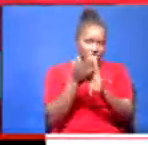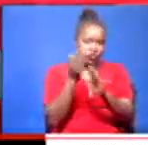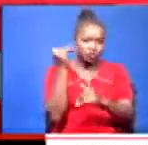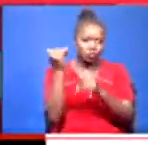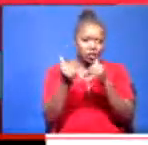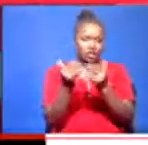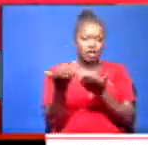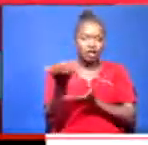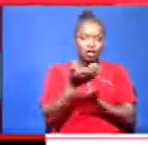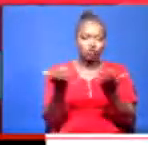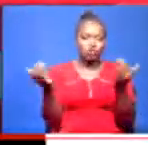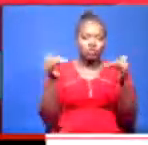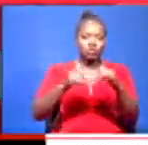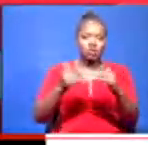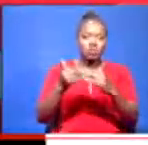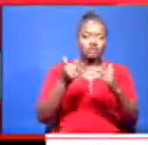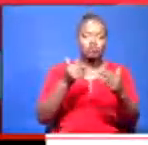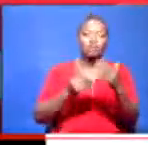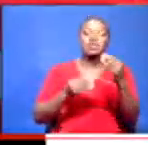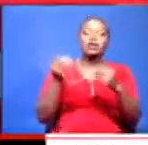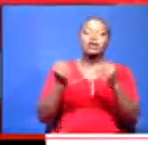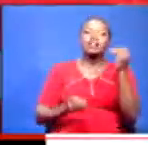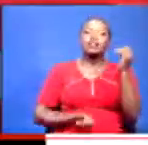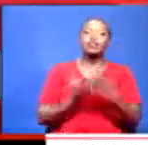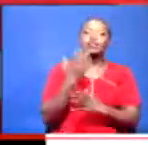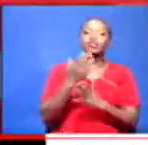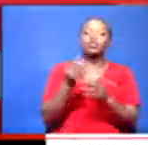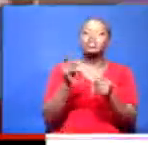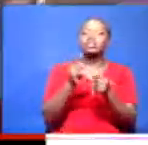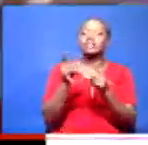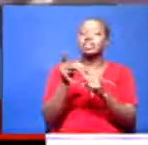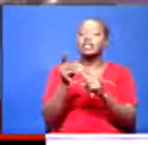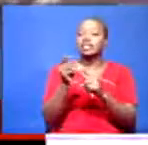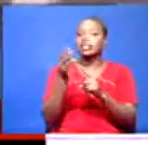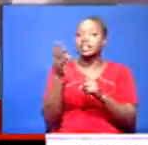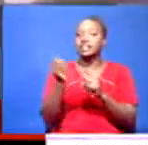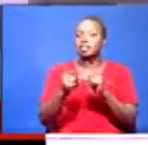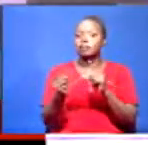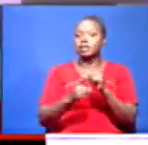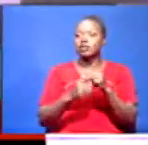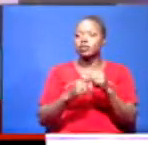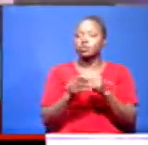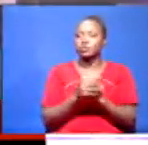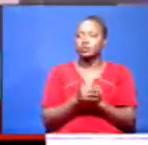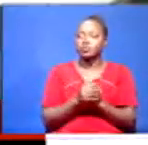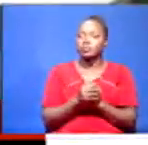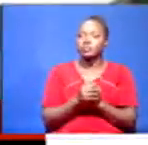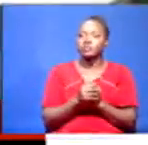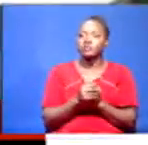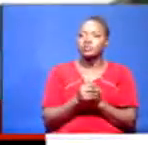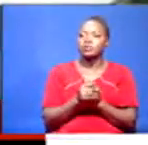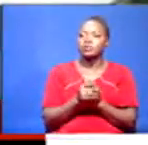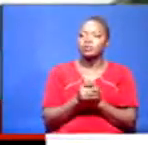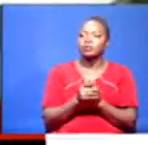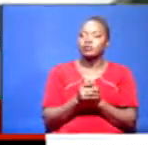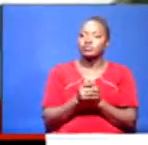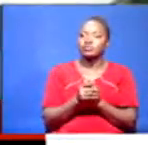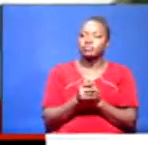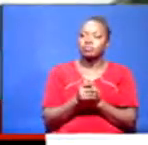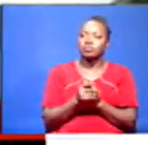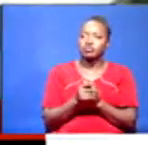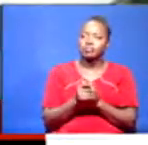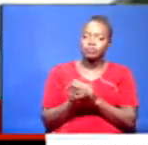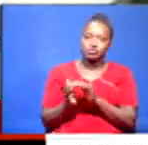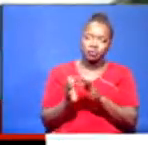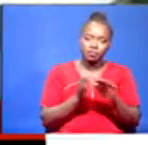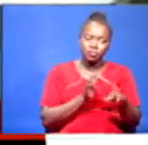forums ahead of its manifesto launch on 30th of June. Kamche Menza for Prime Edition. Well, earlier